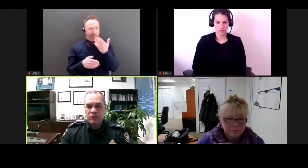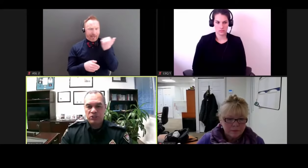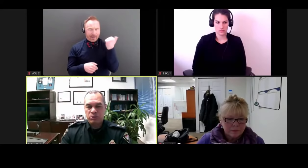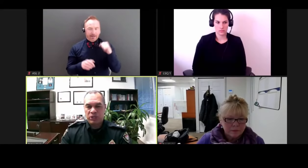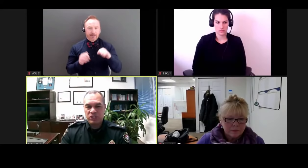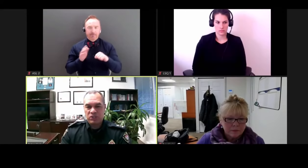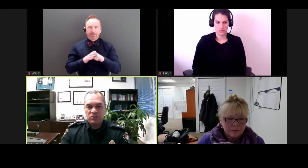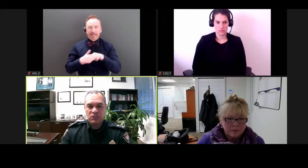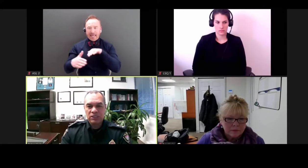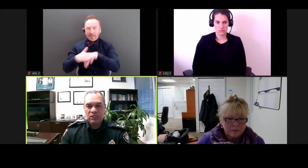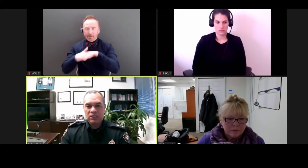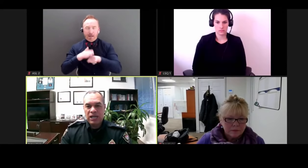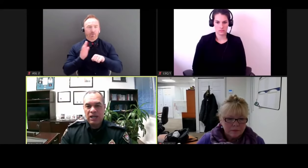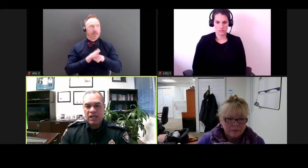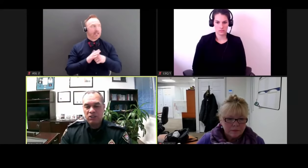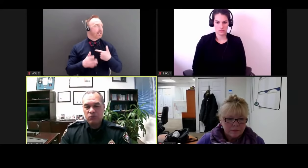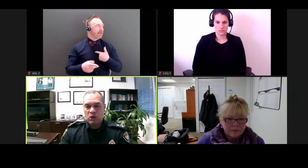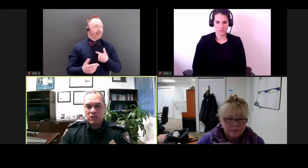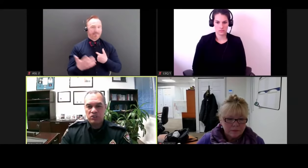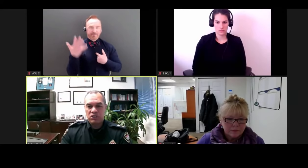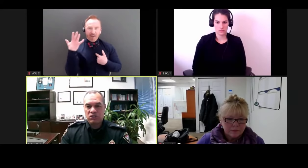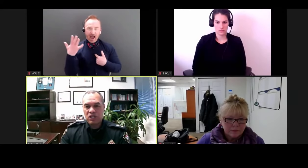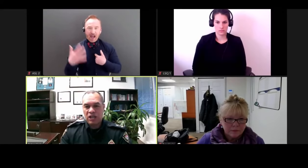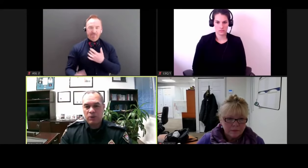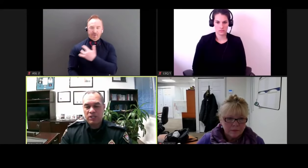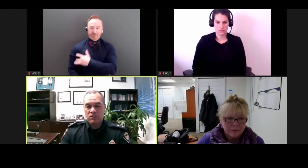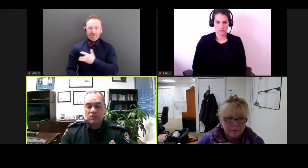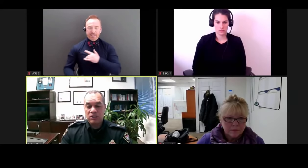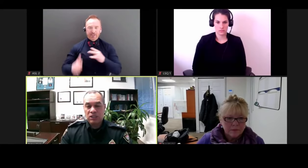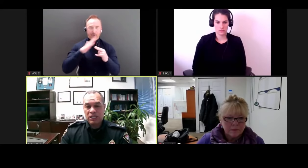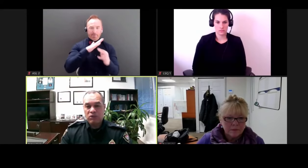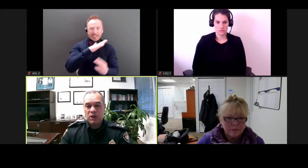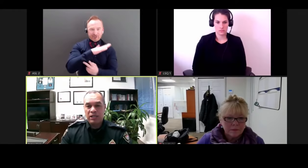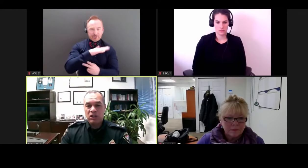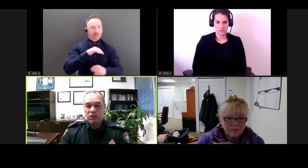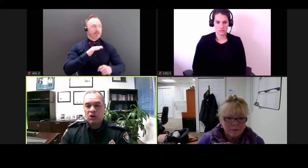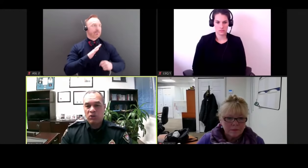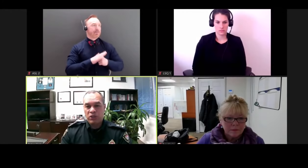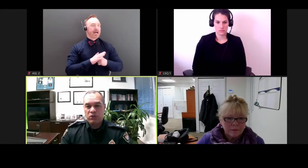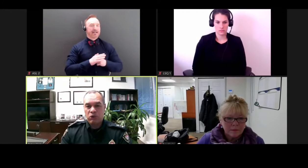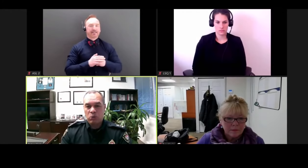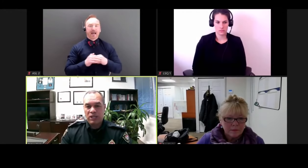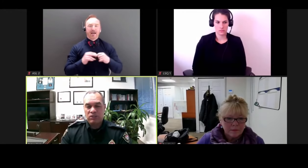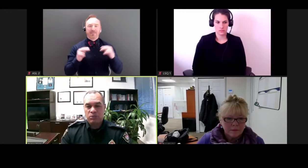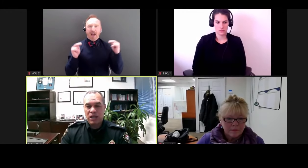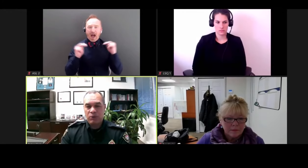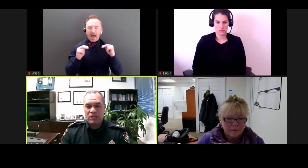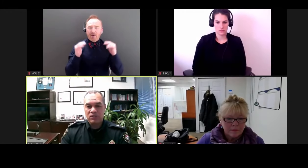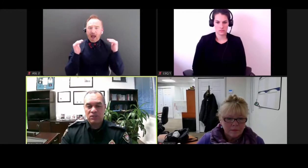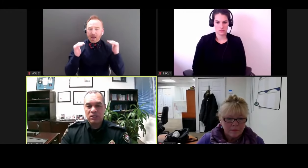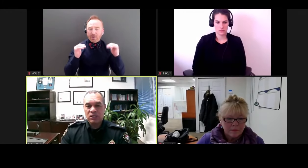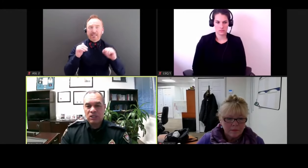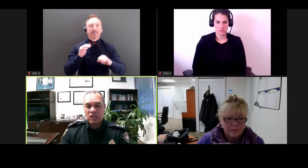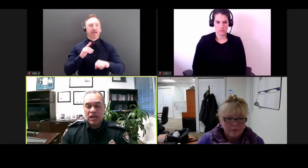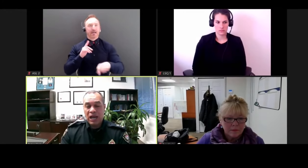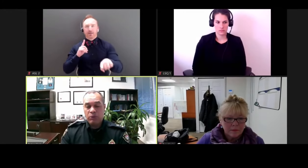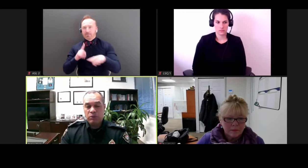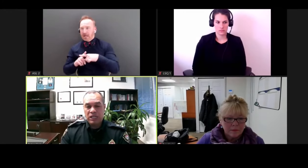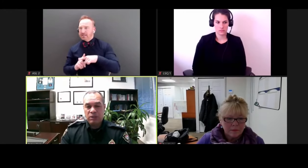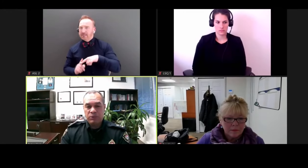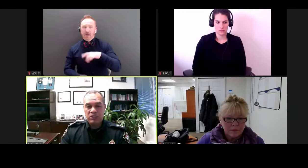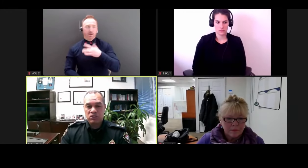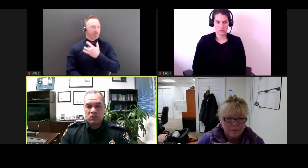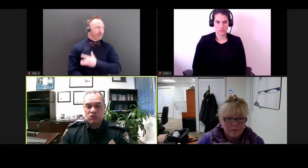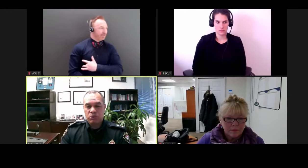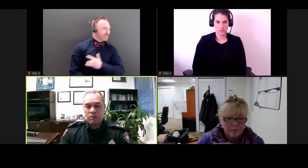5 provincial bridges and the 400 series highways, never mind all the other roadways and byways. I would